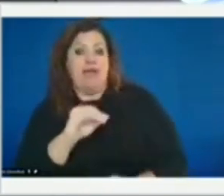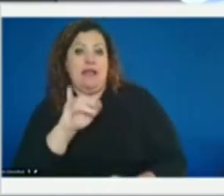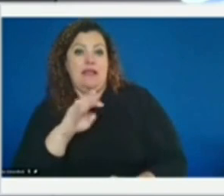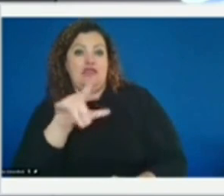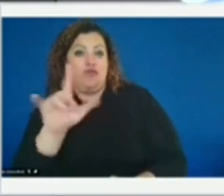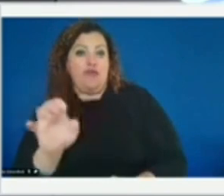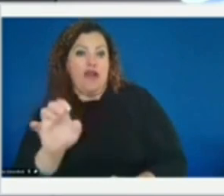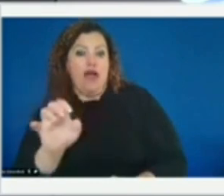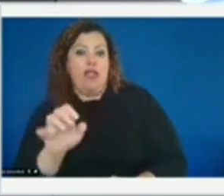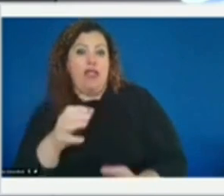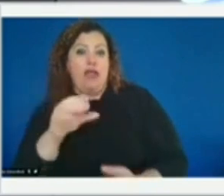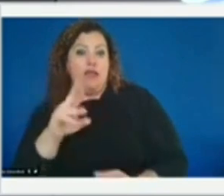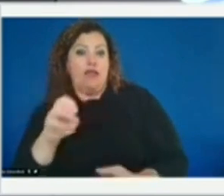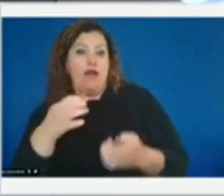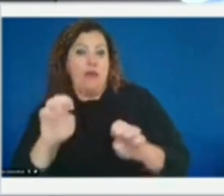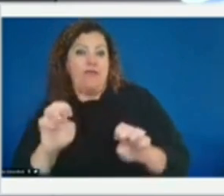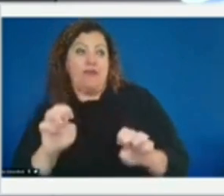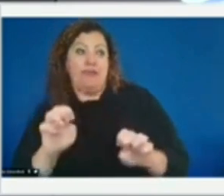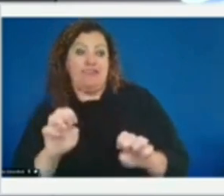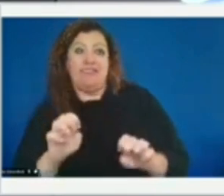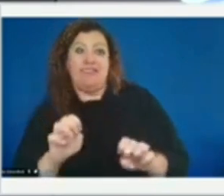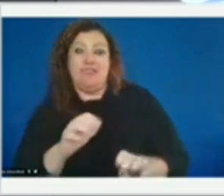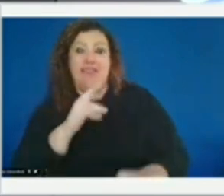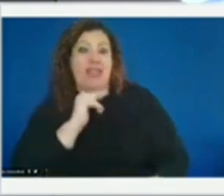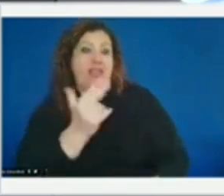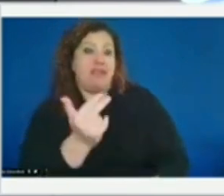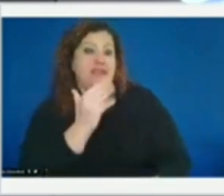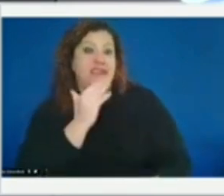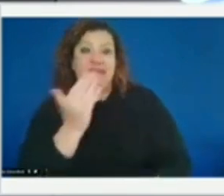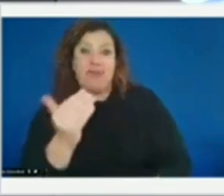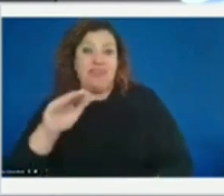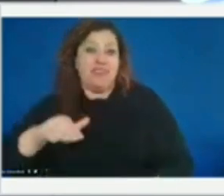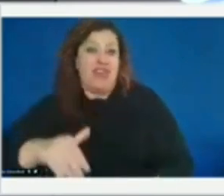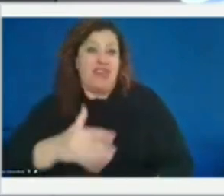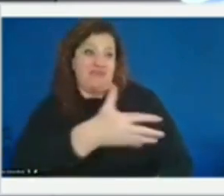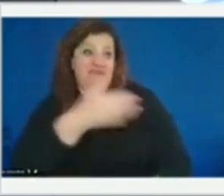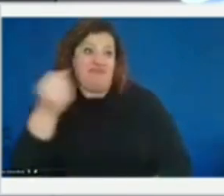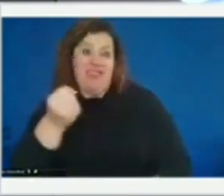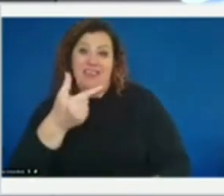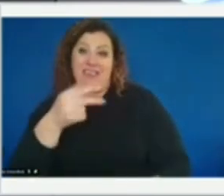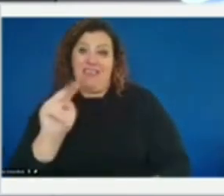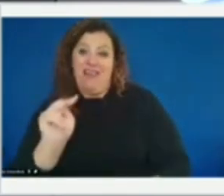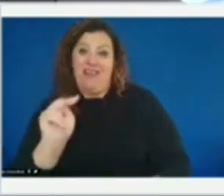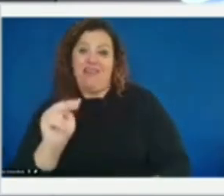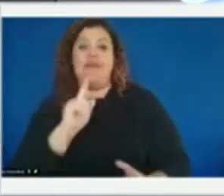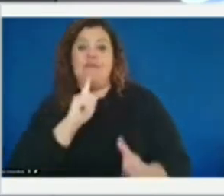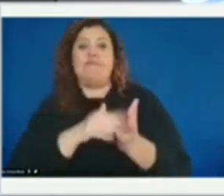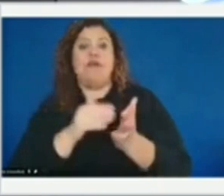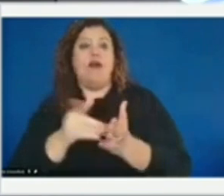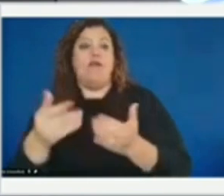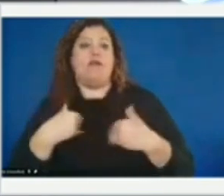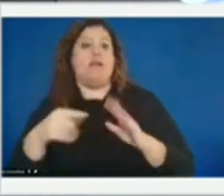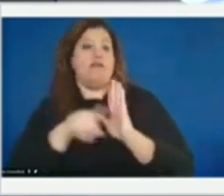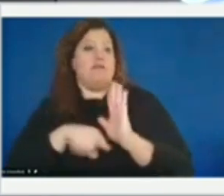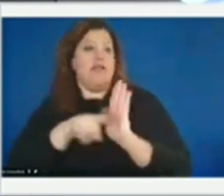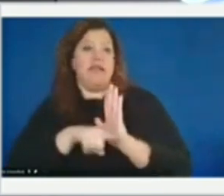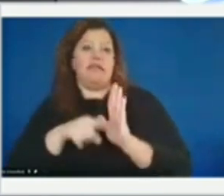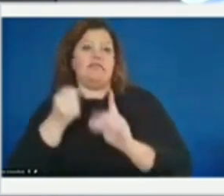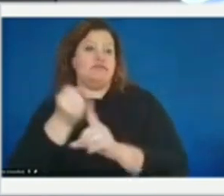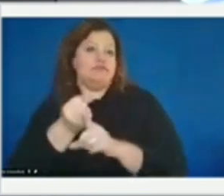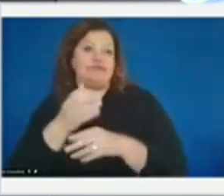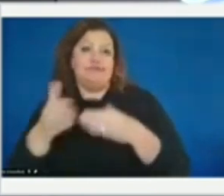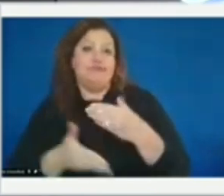those guns going into the hands of a 13 or 14-year-old child very oftentimes have negative outcomes. And